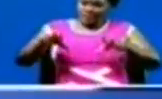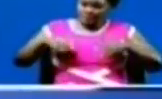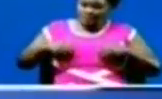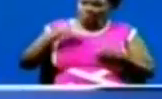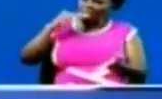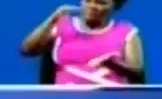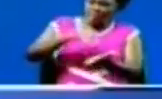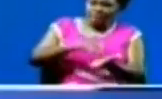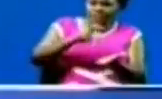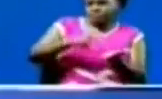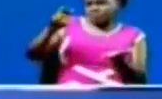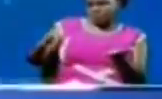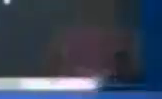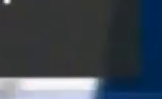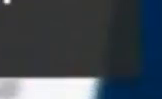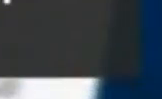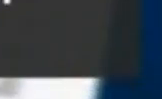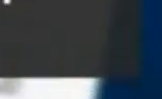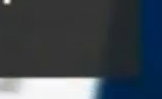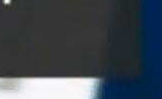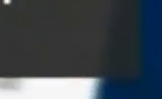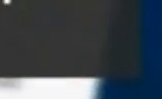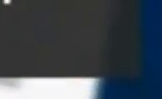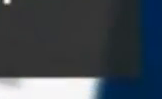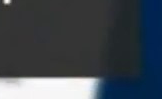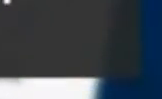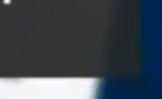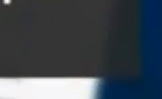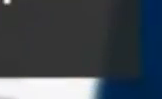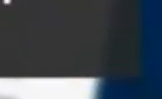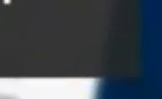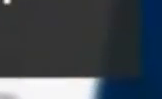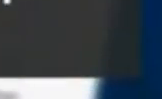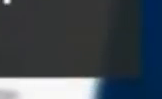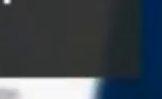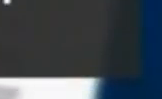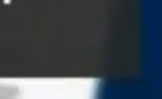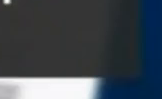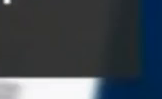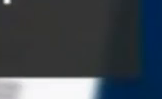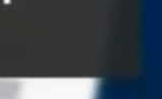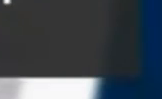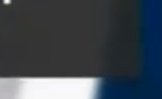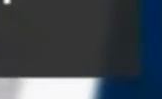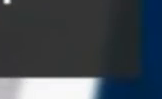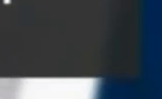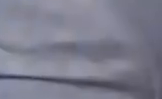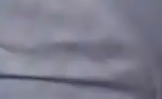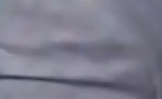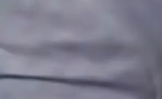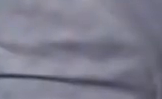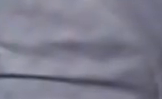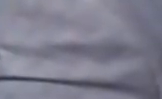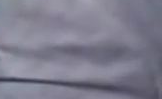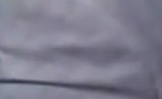Jo Sang's letter stating that due to personal reasons, he will not be seeking a second term as Managing Director. He